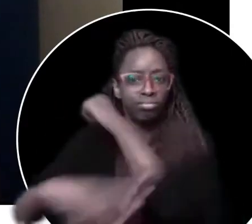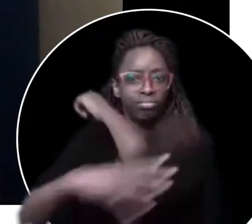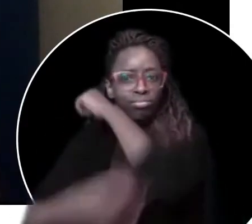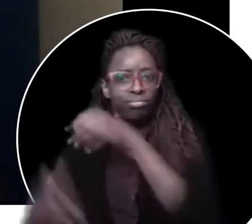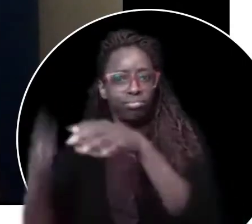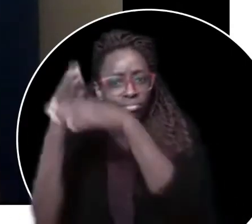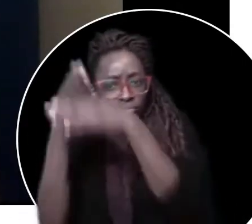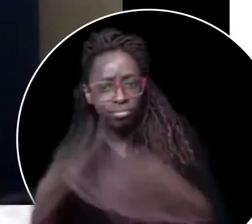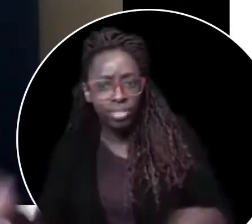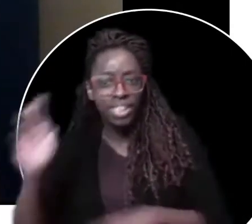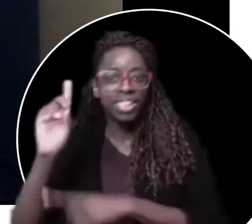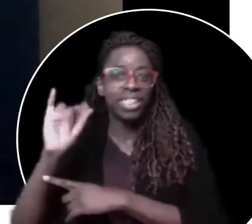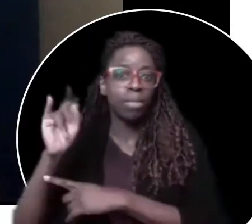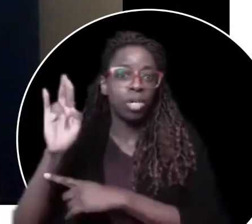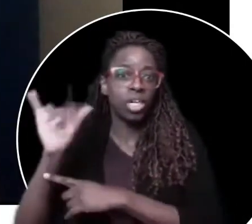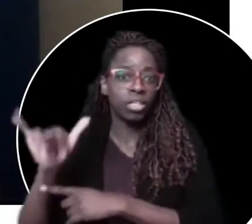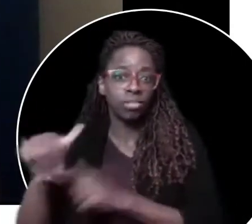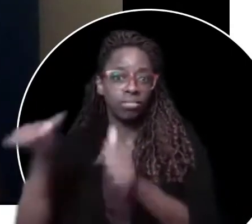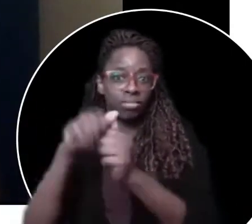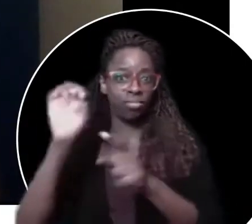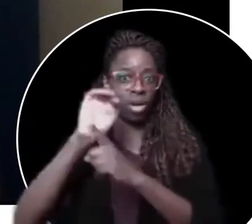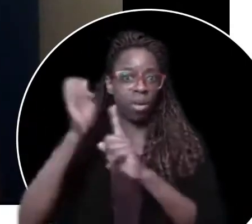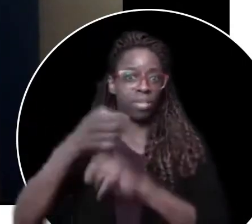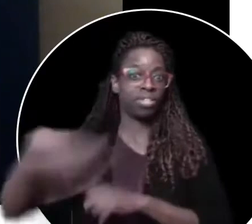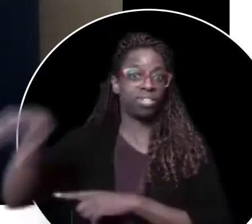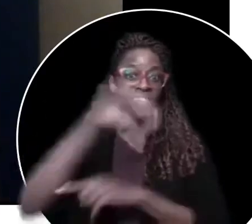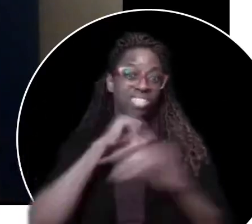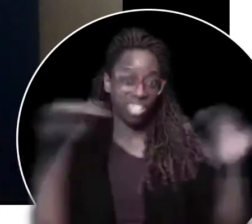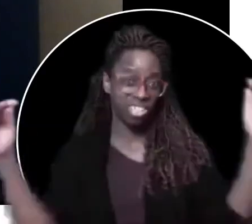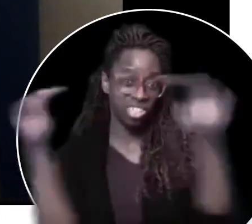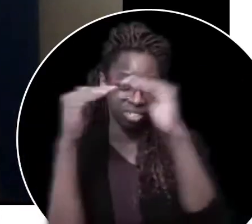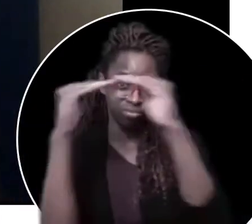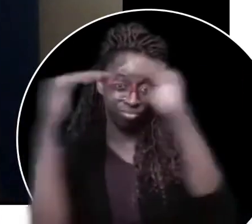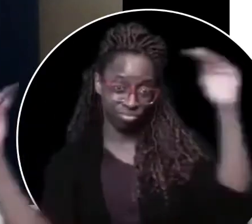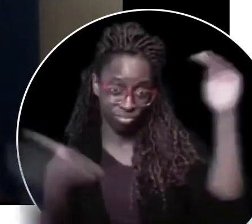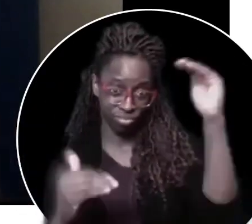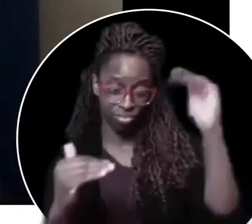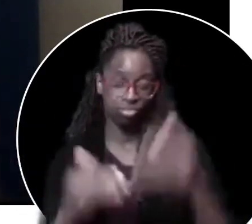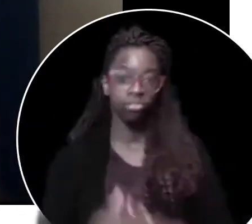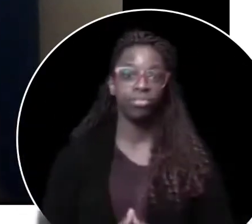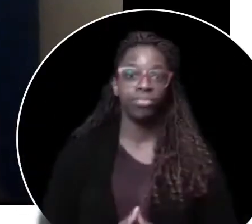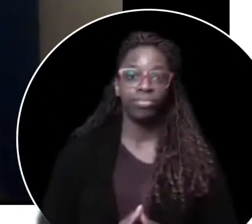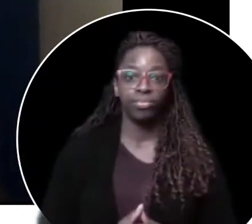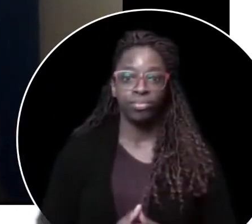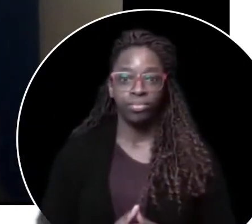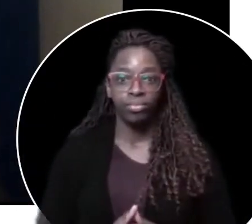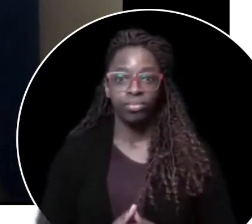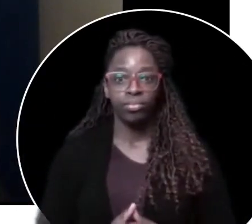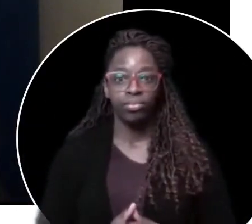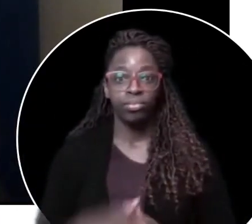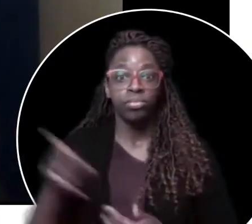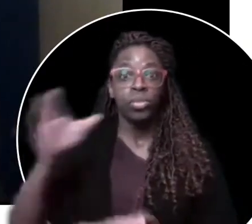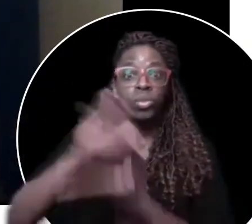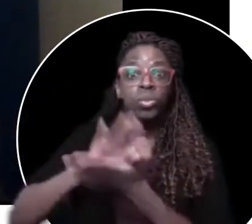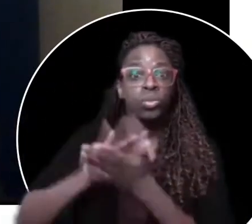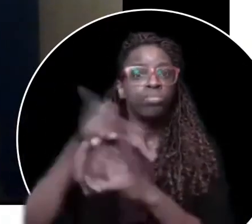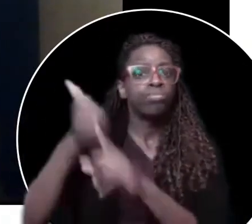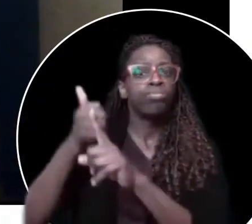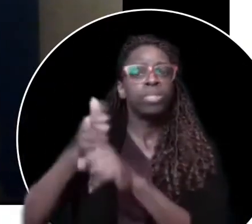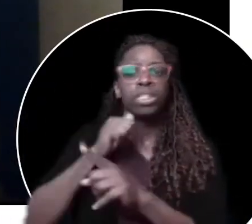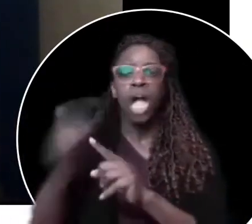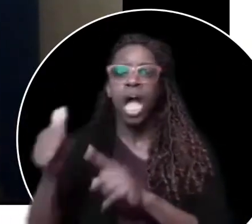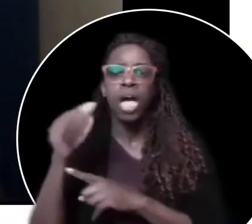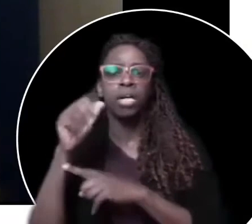syllabus and class programs that educate our children and youth. We have been socialized with notions of